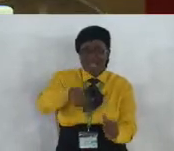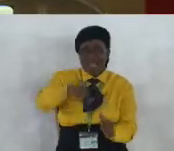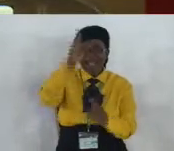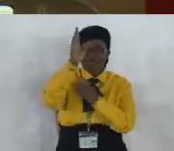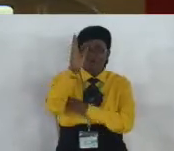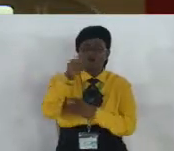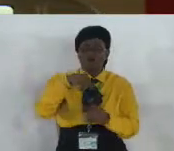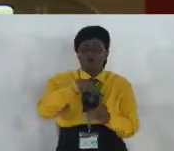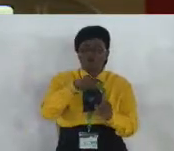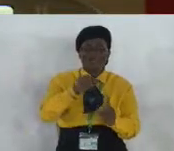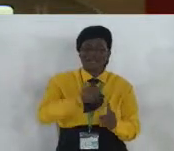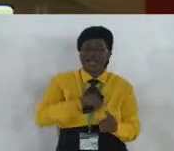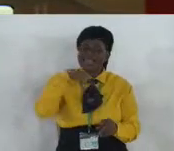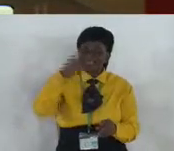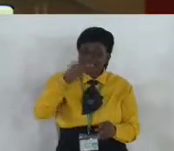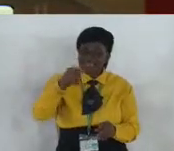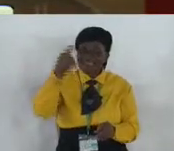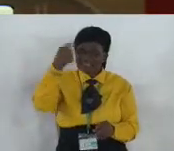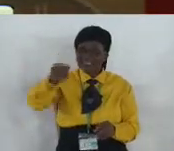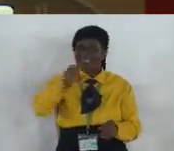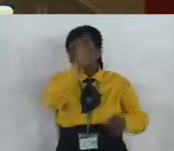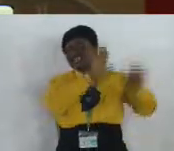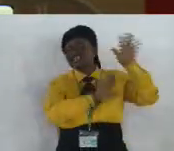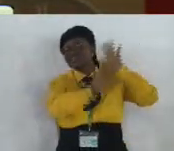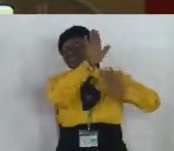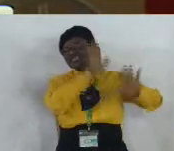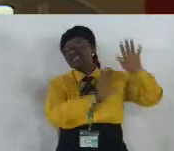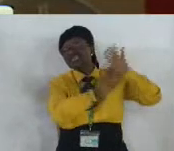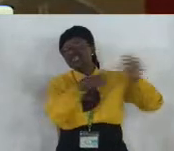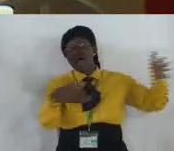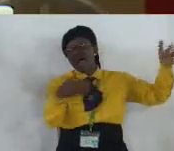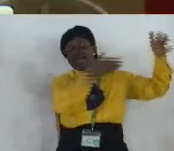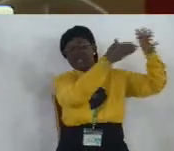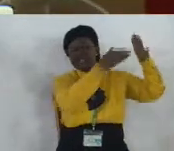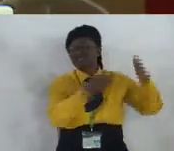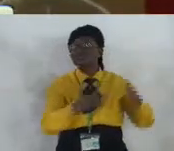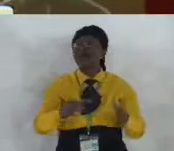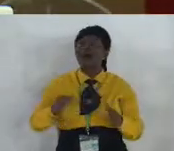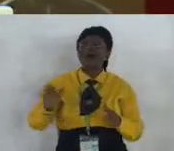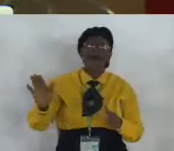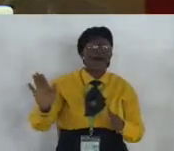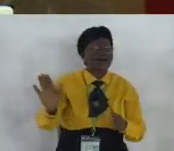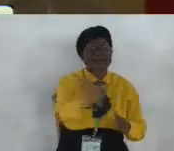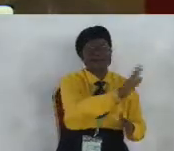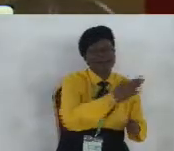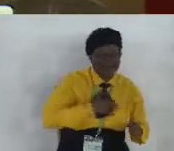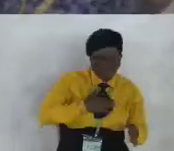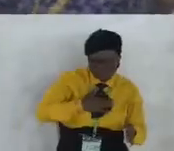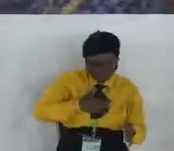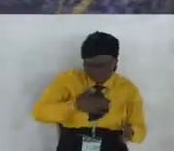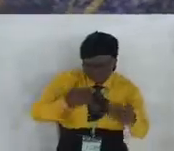I say the siege against your body is over.